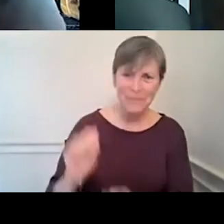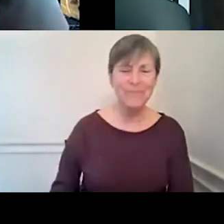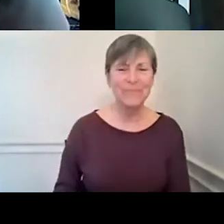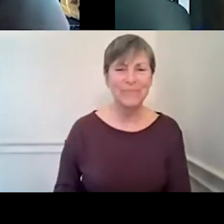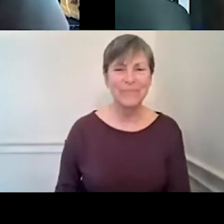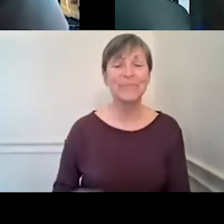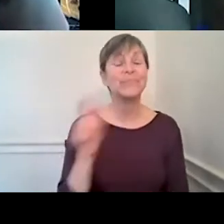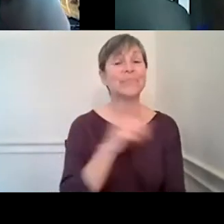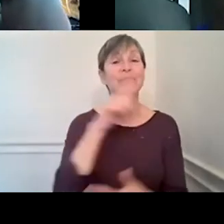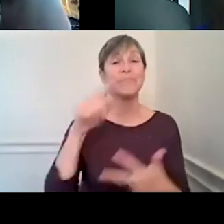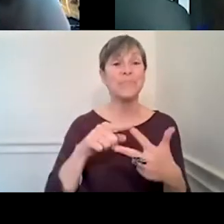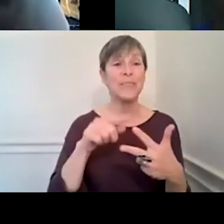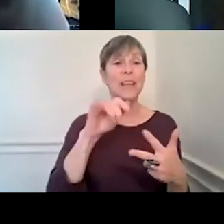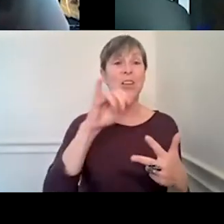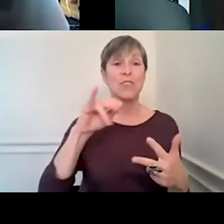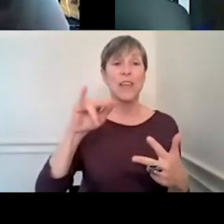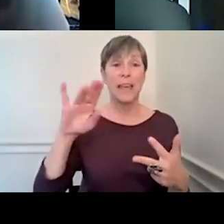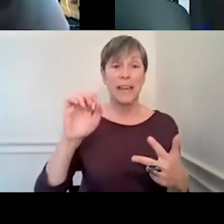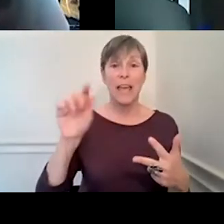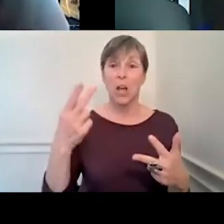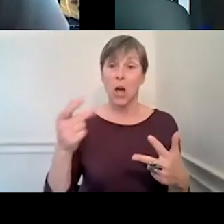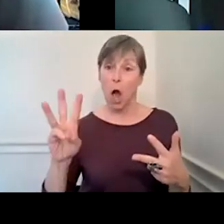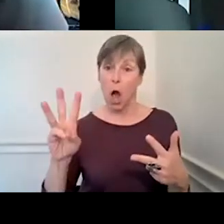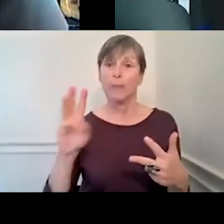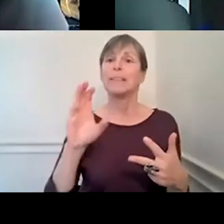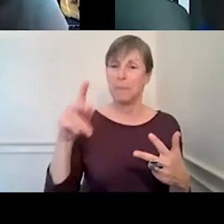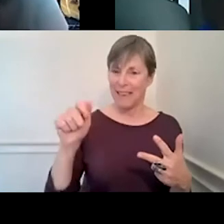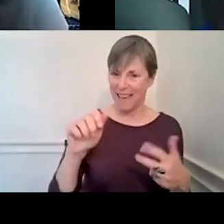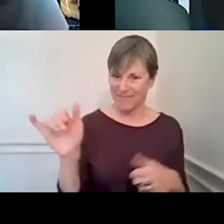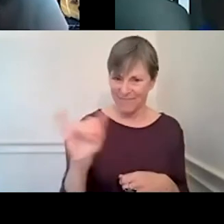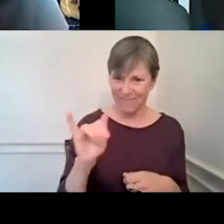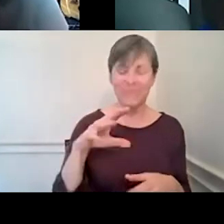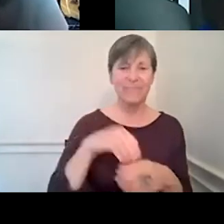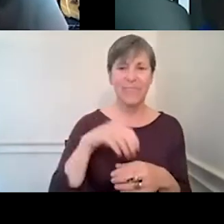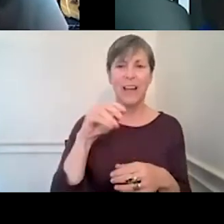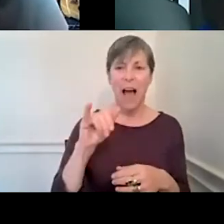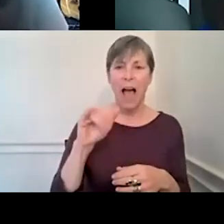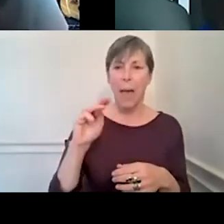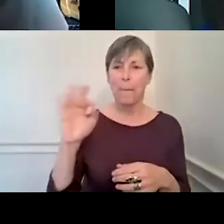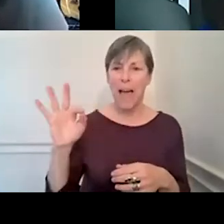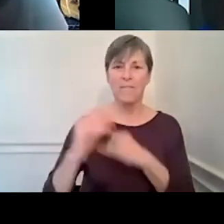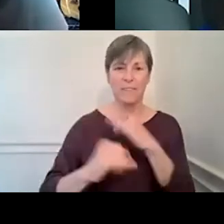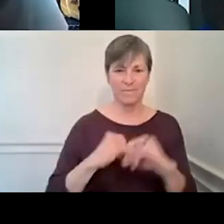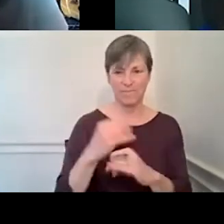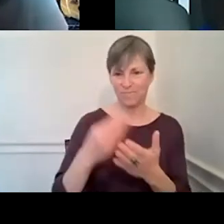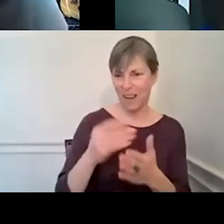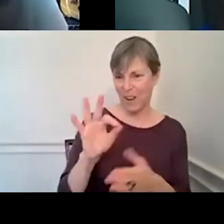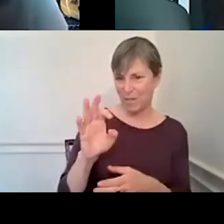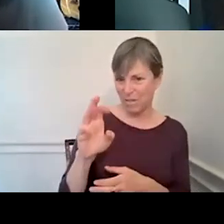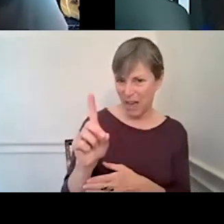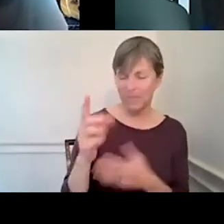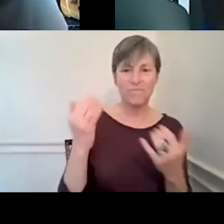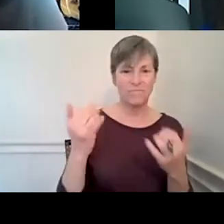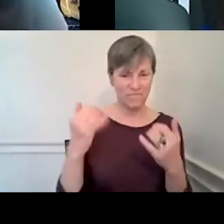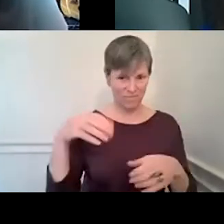Next, we have Jeannie Khaw. Jeannie is also a CPA, has been with the International Monetary Fund for the last 20 years, and is currently the Division Chief of